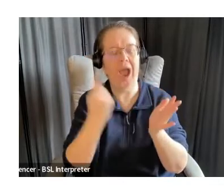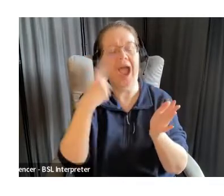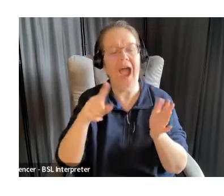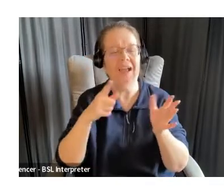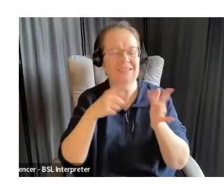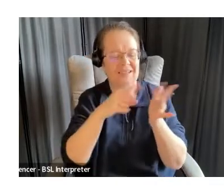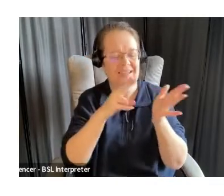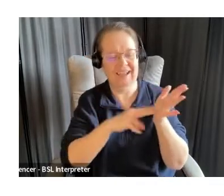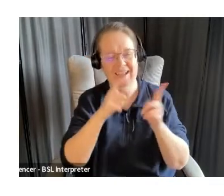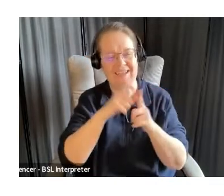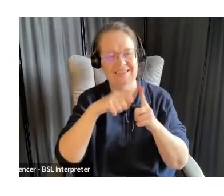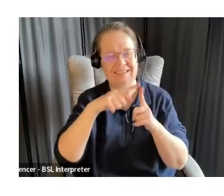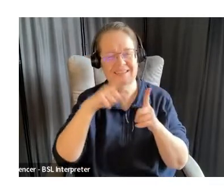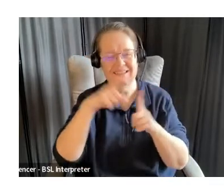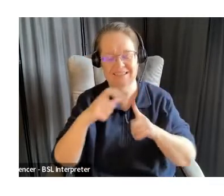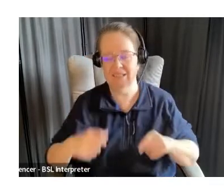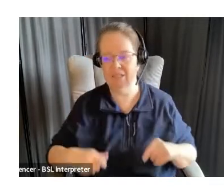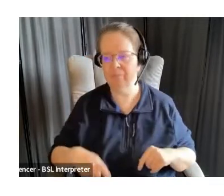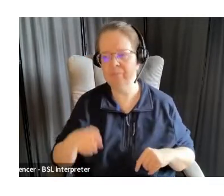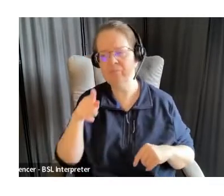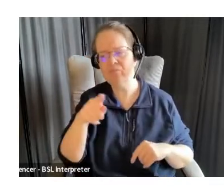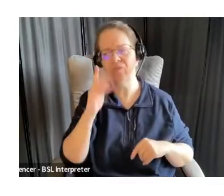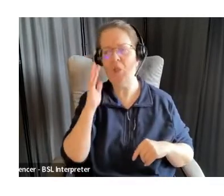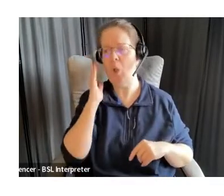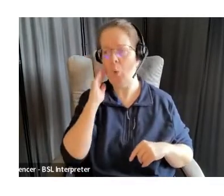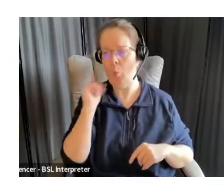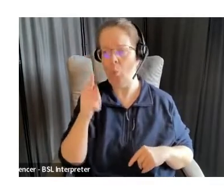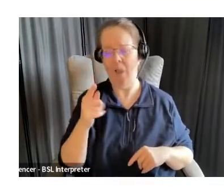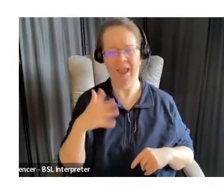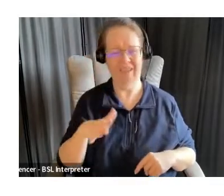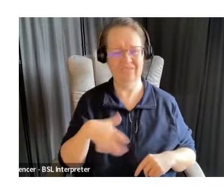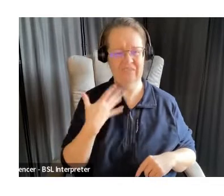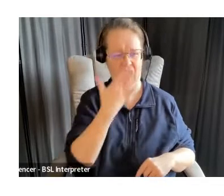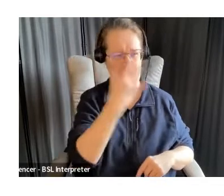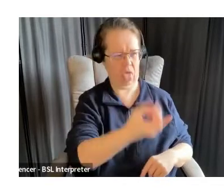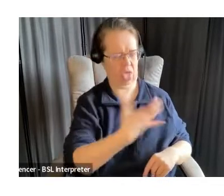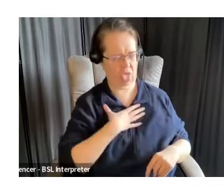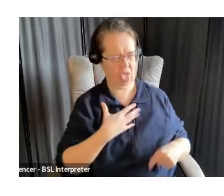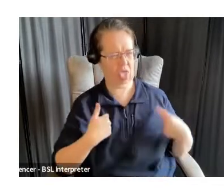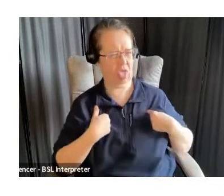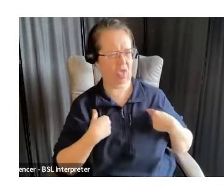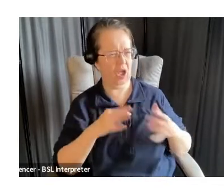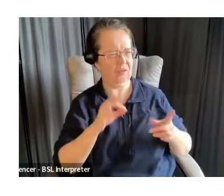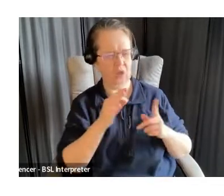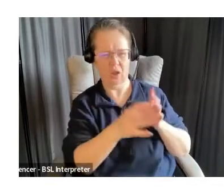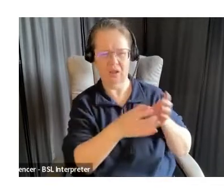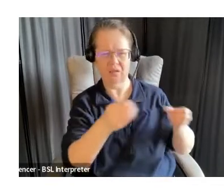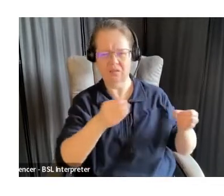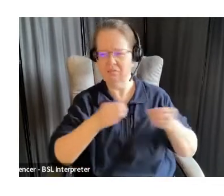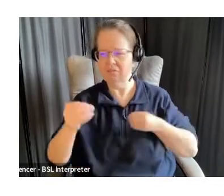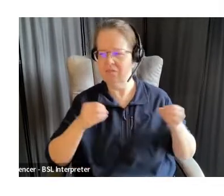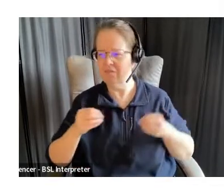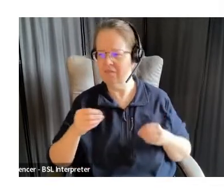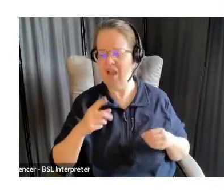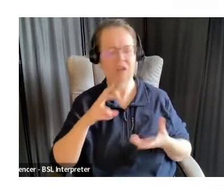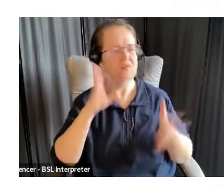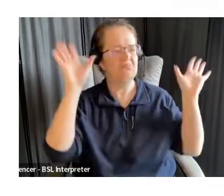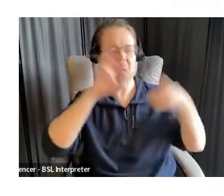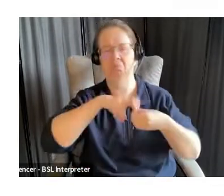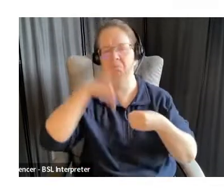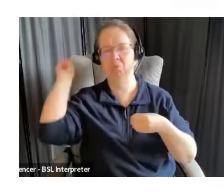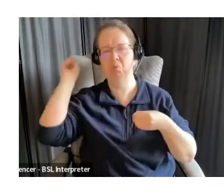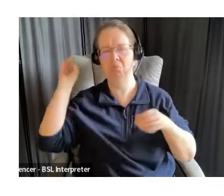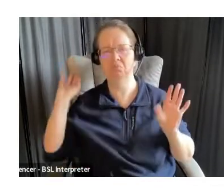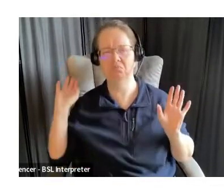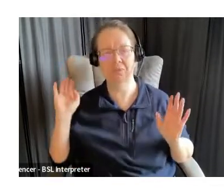percentage of candidates who, when they feel disrespected in the recruitment process, will pull out? This is a really interesting